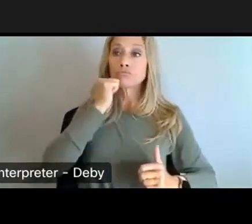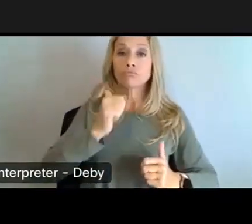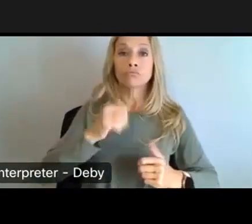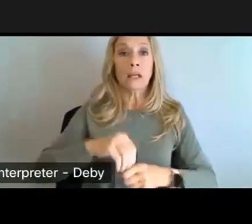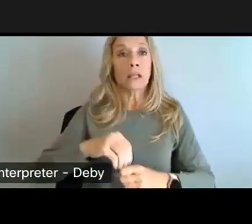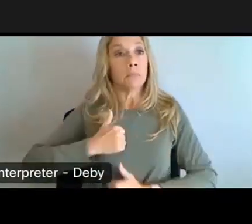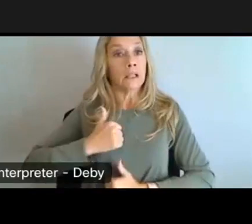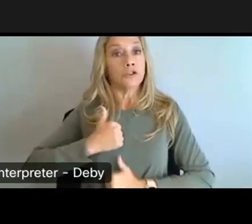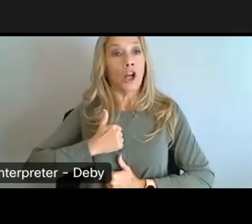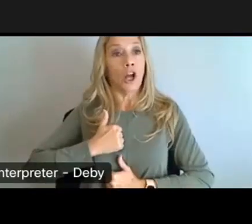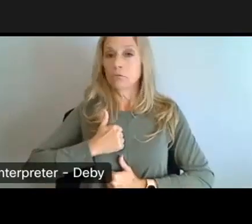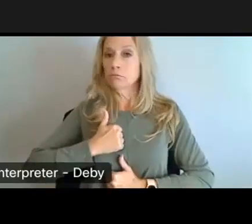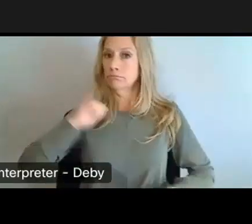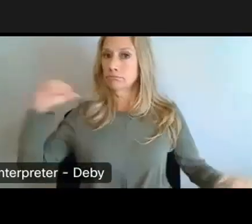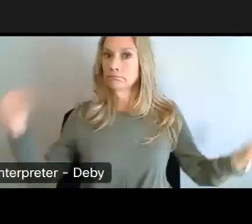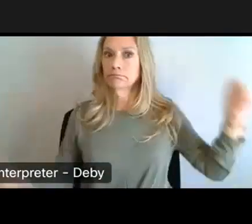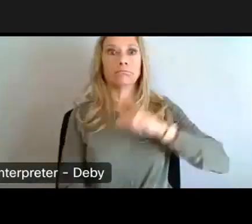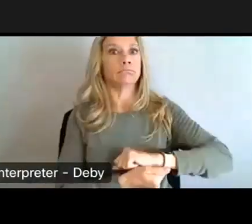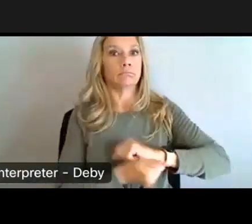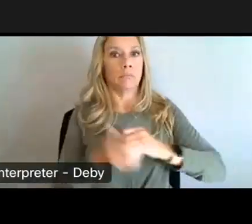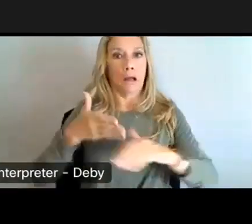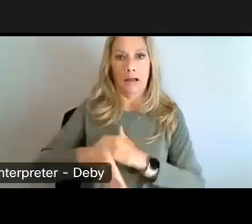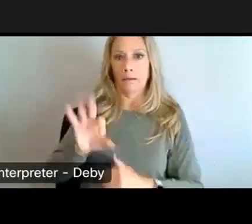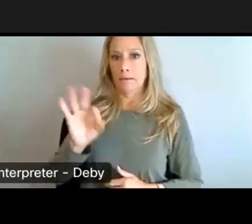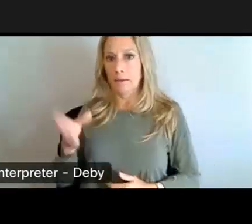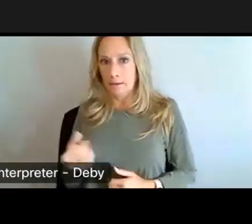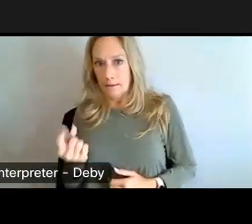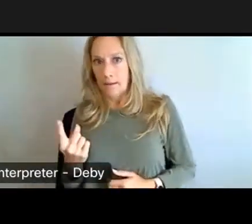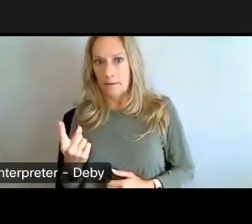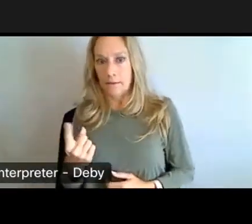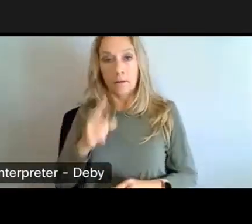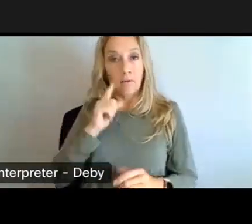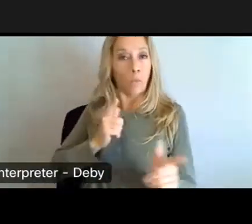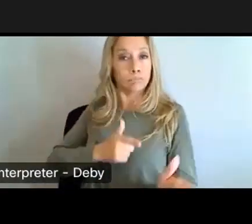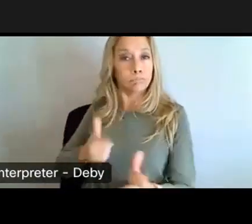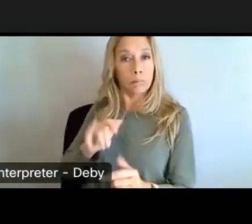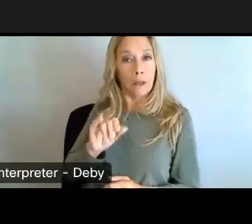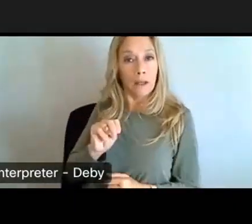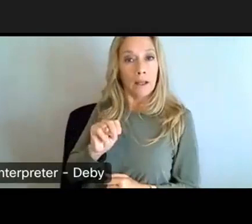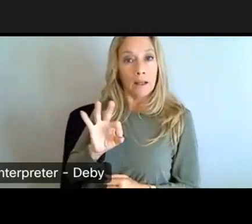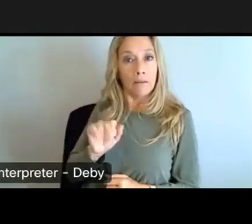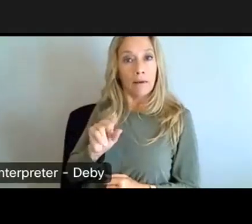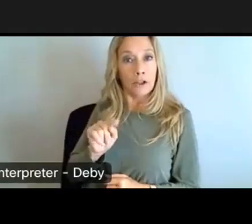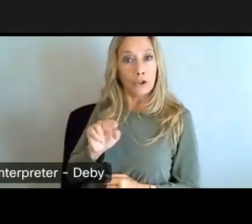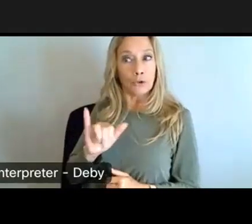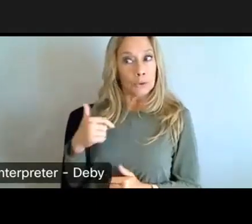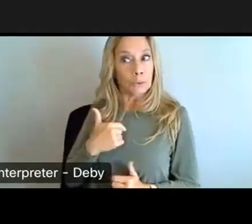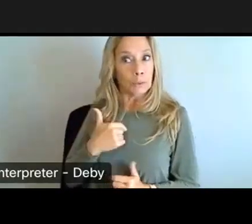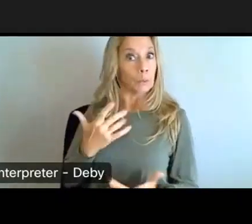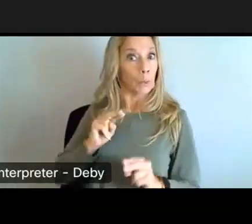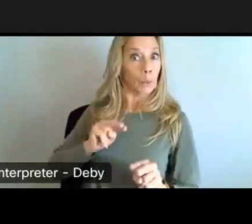about to change. And for infantry guys, we're kind of excited, and kind of